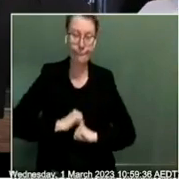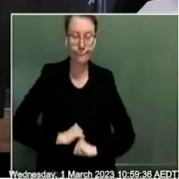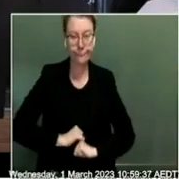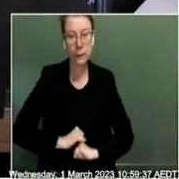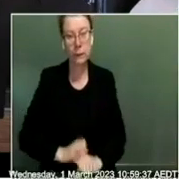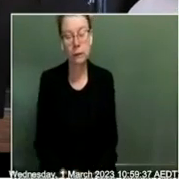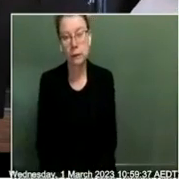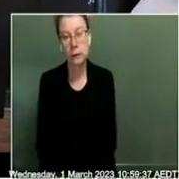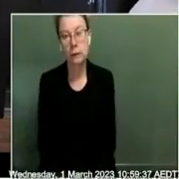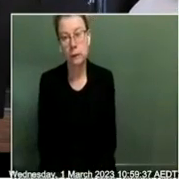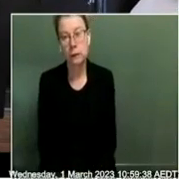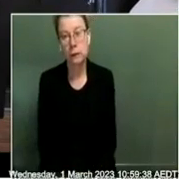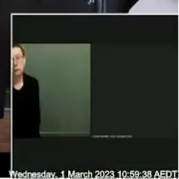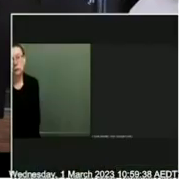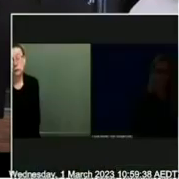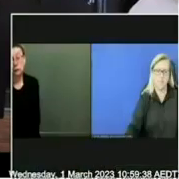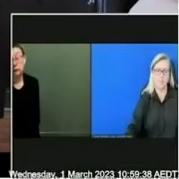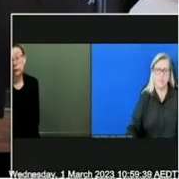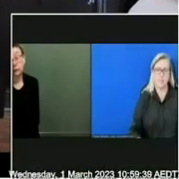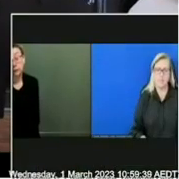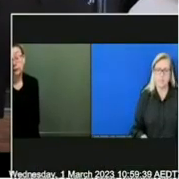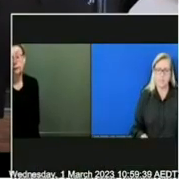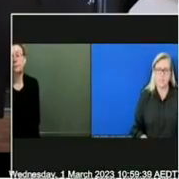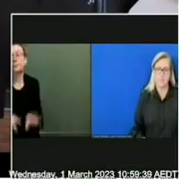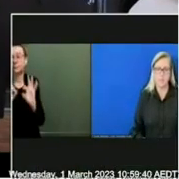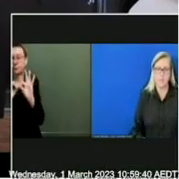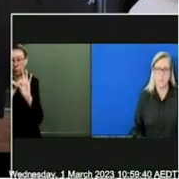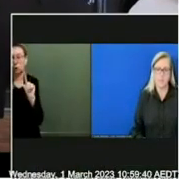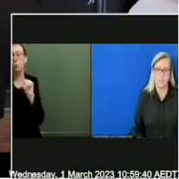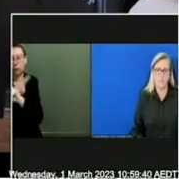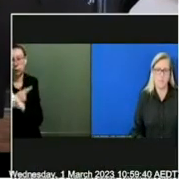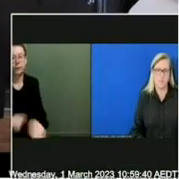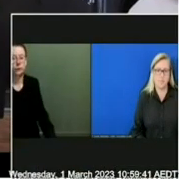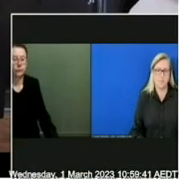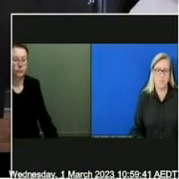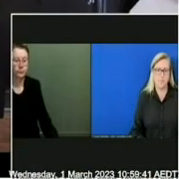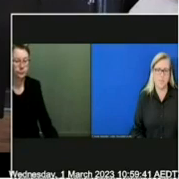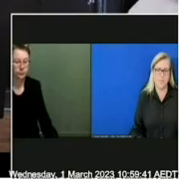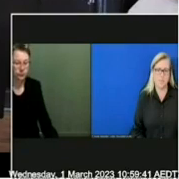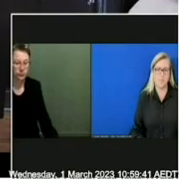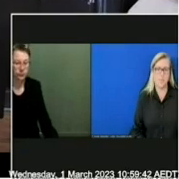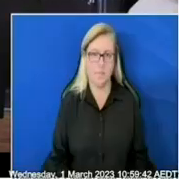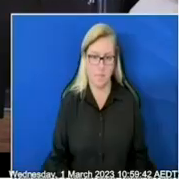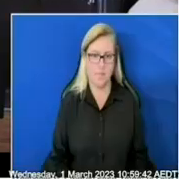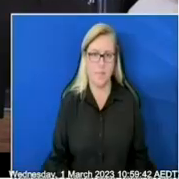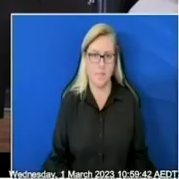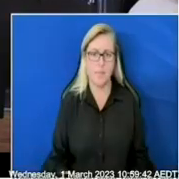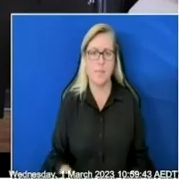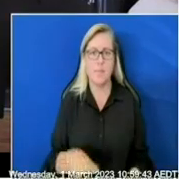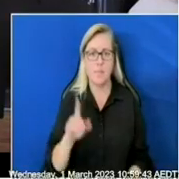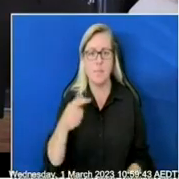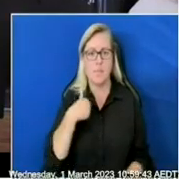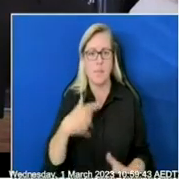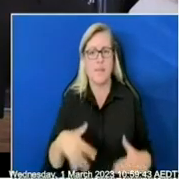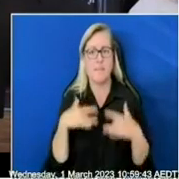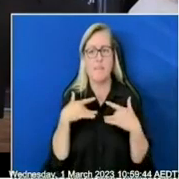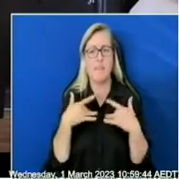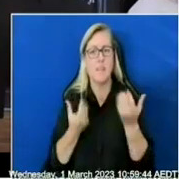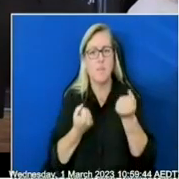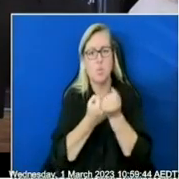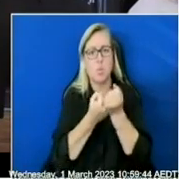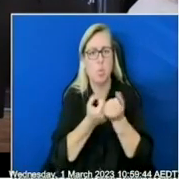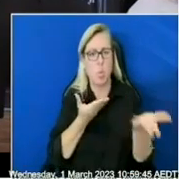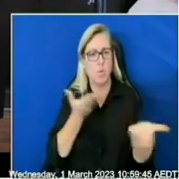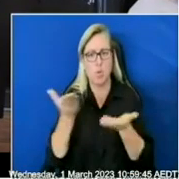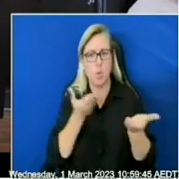Which I feel would have only been, there was no support services back in them days for anyone. You